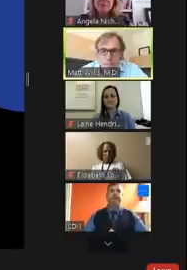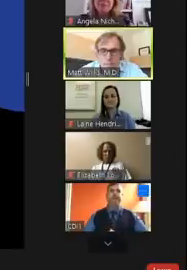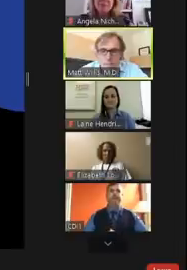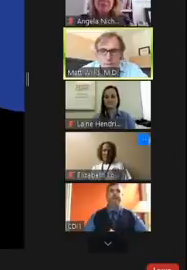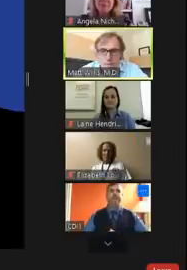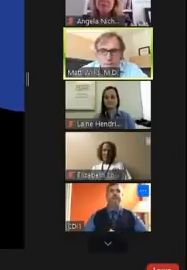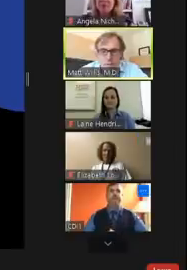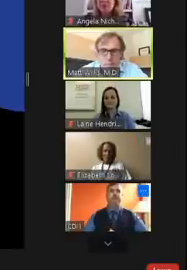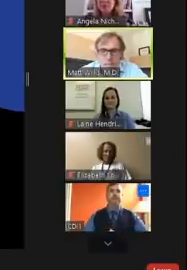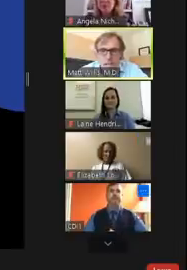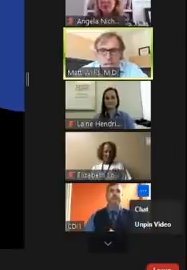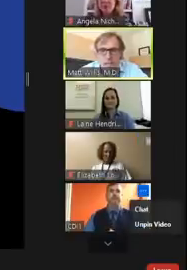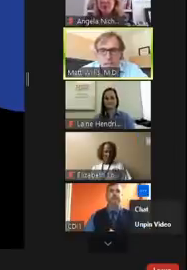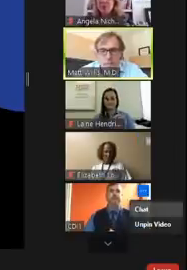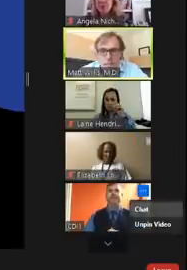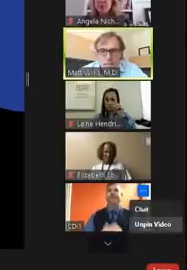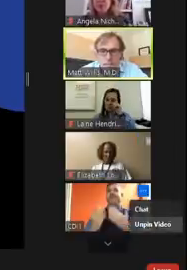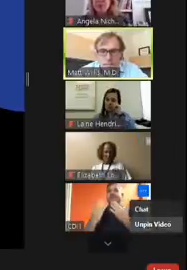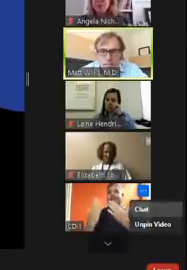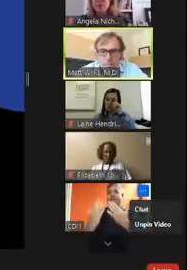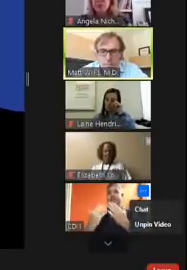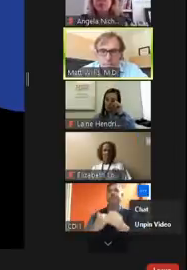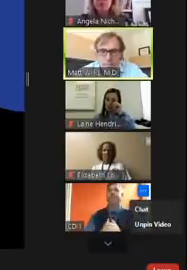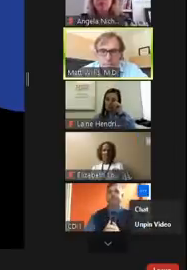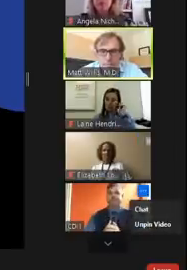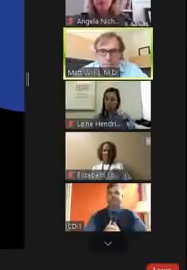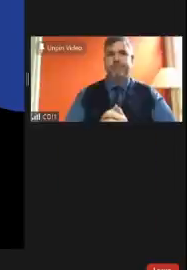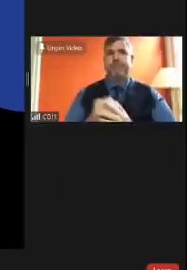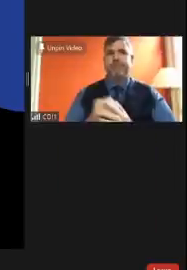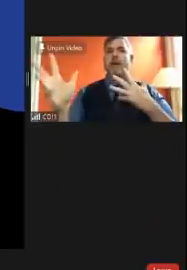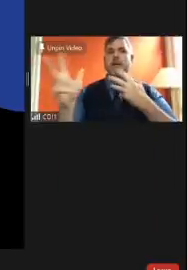Thank you. So here's our update. Next slide, please.